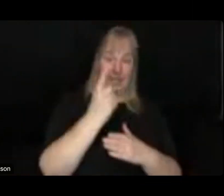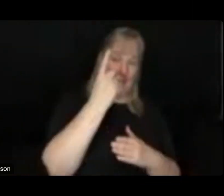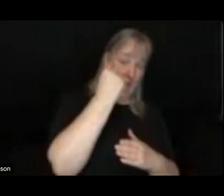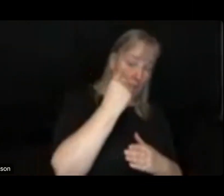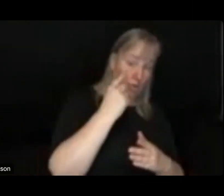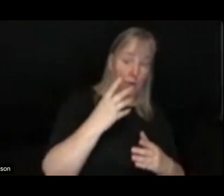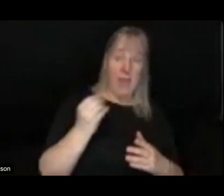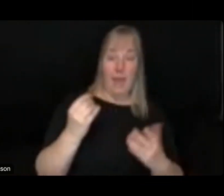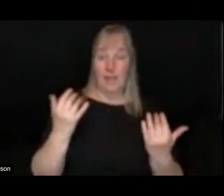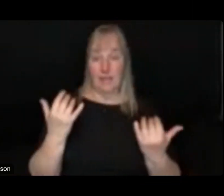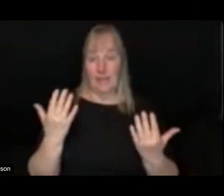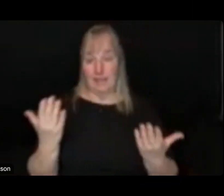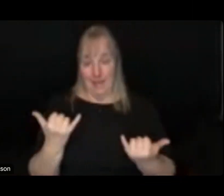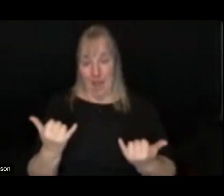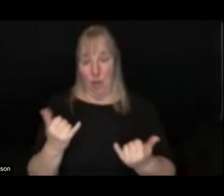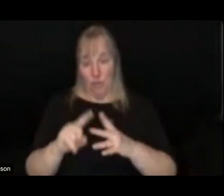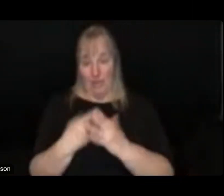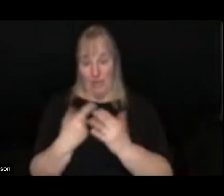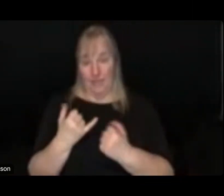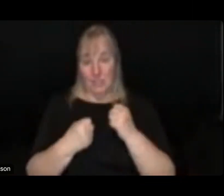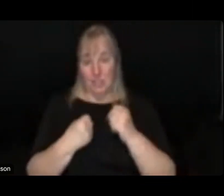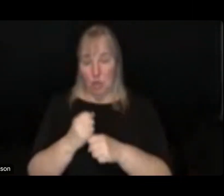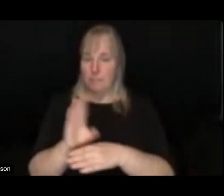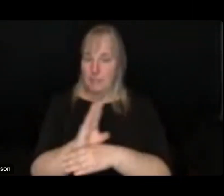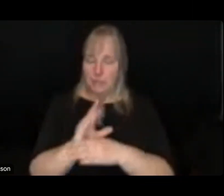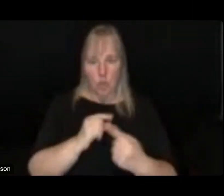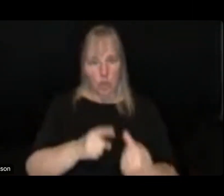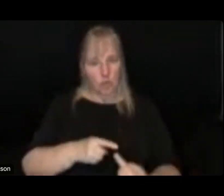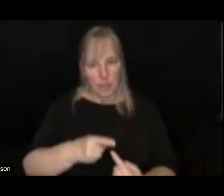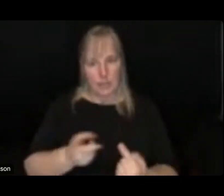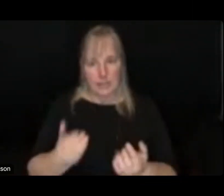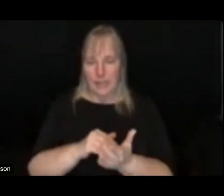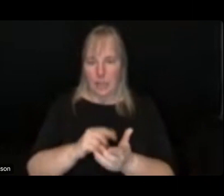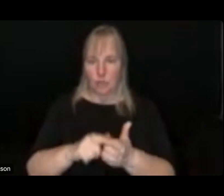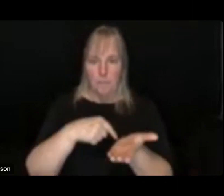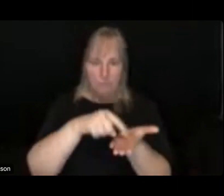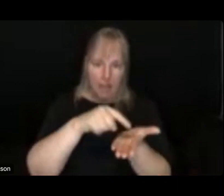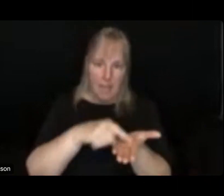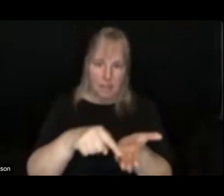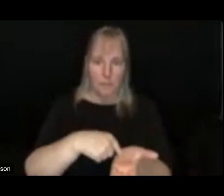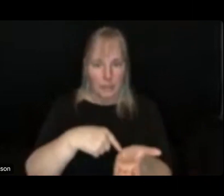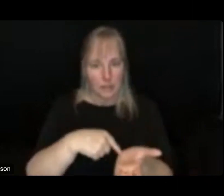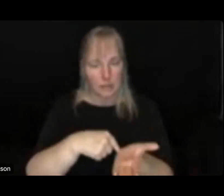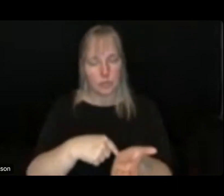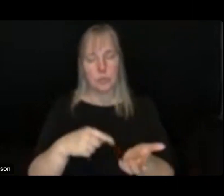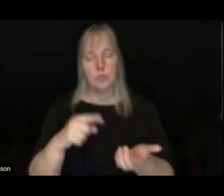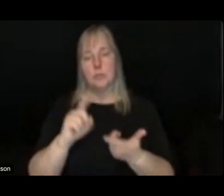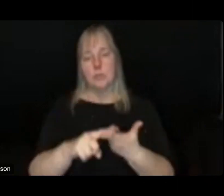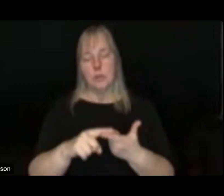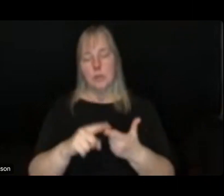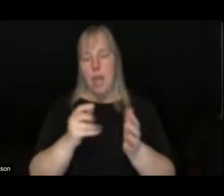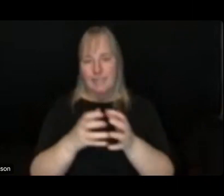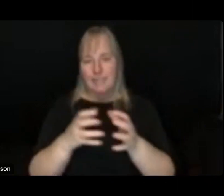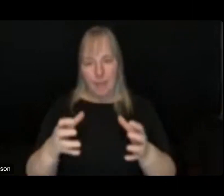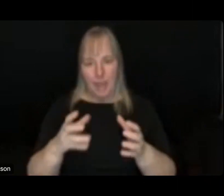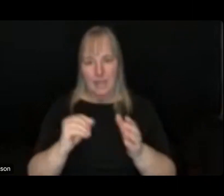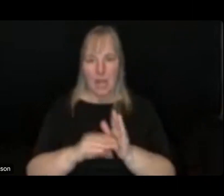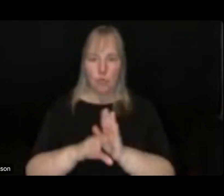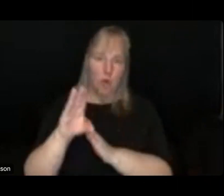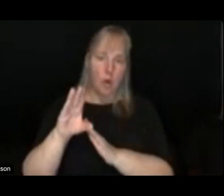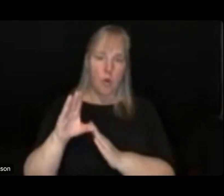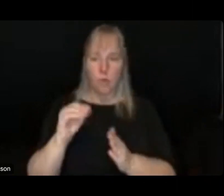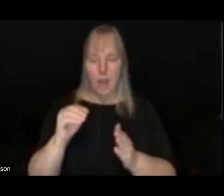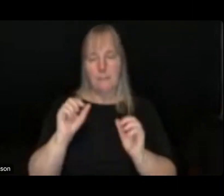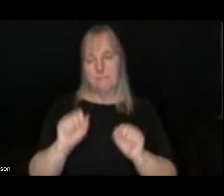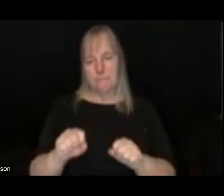year. Businesses are struggling again to pay their bills, to expand and grow, to be able to potentially